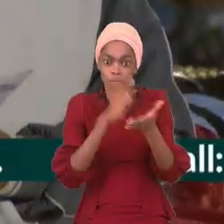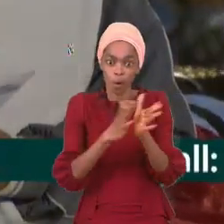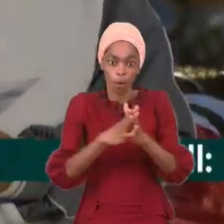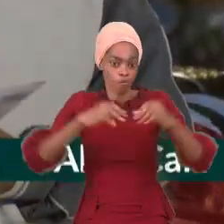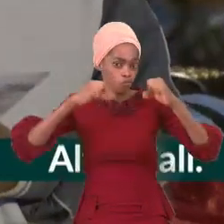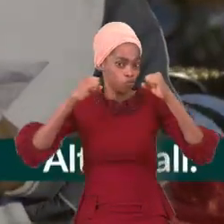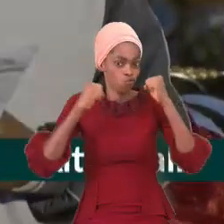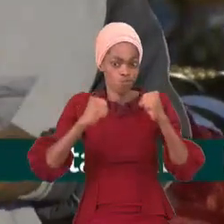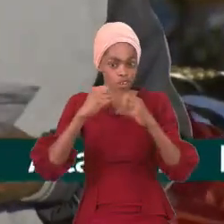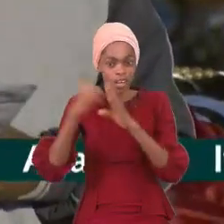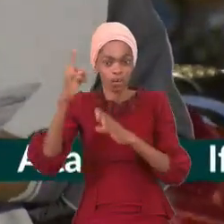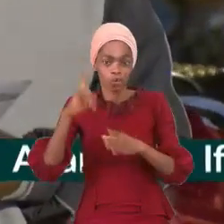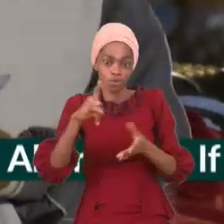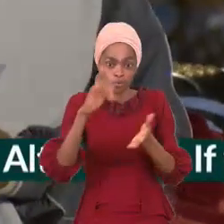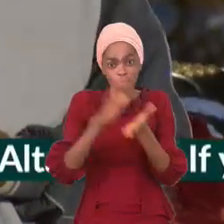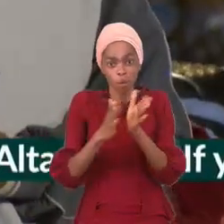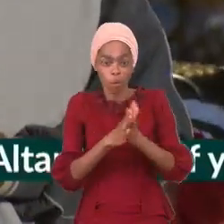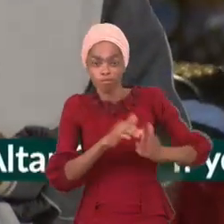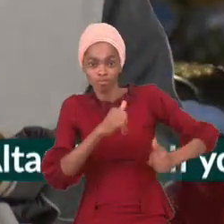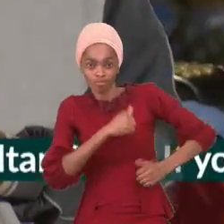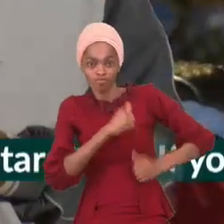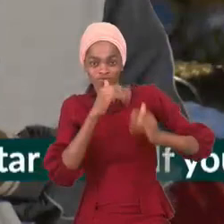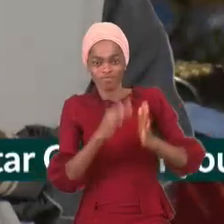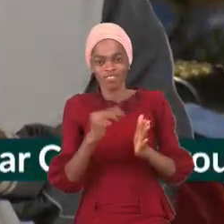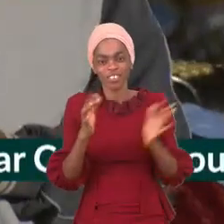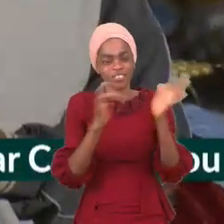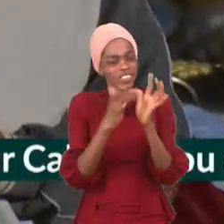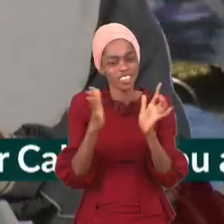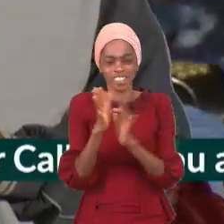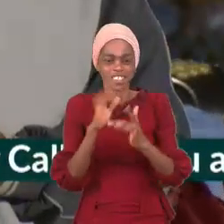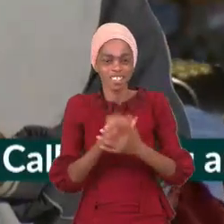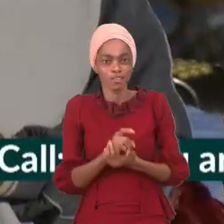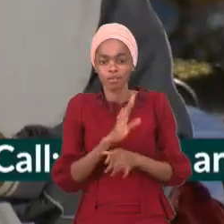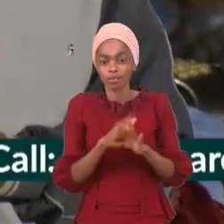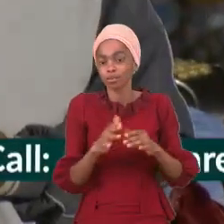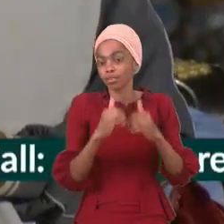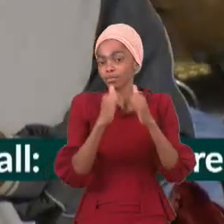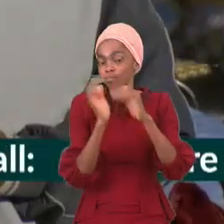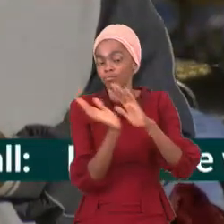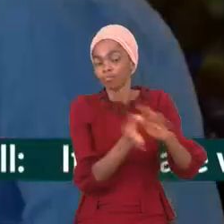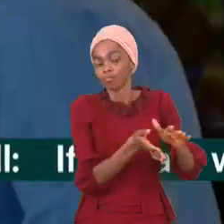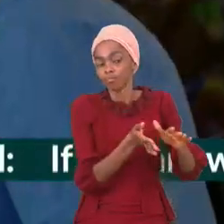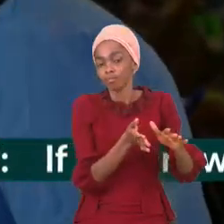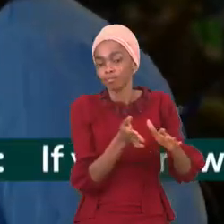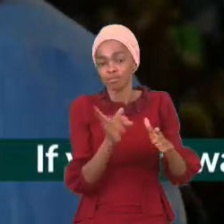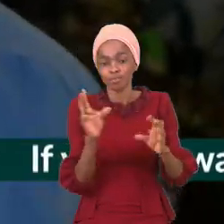hurry up, but get the full details. We need those details.